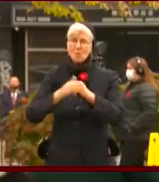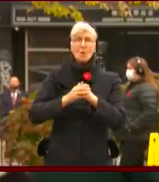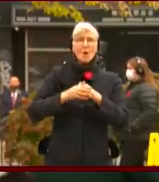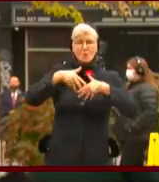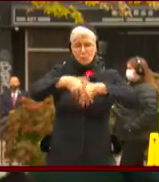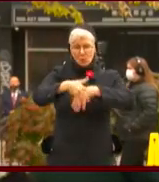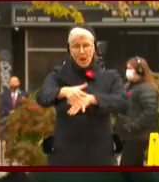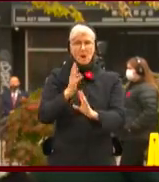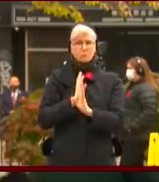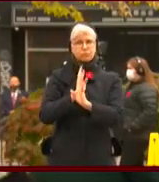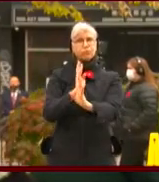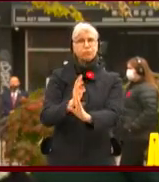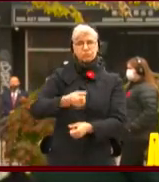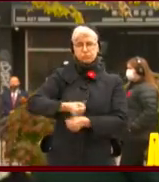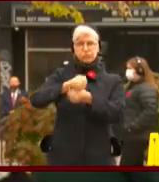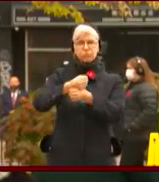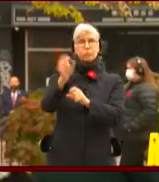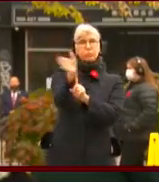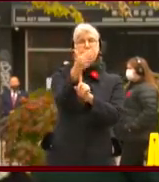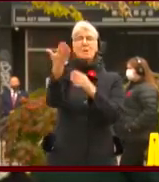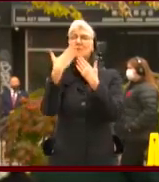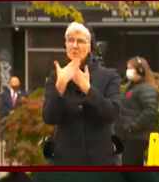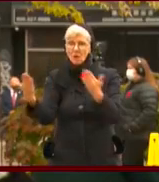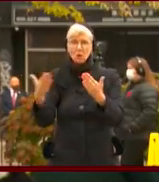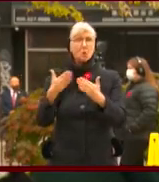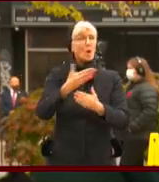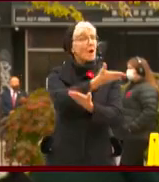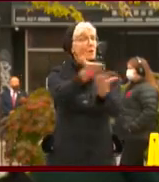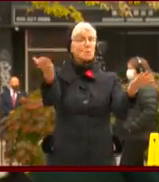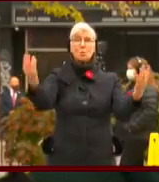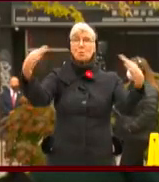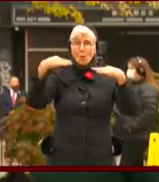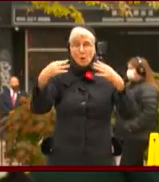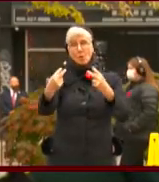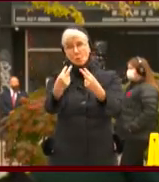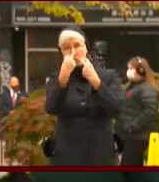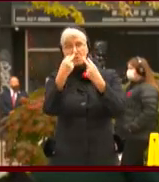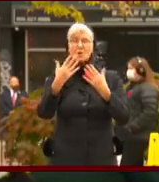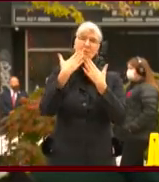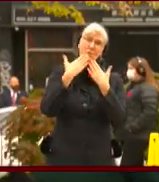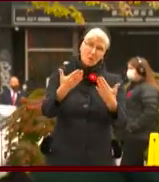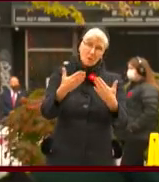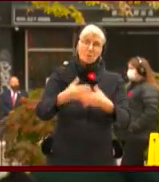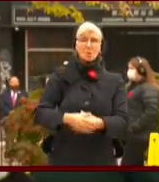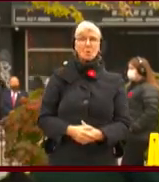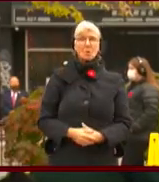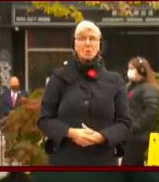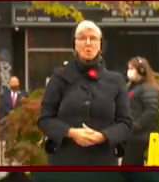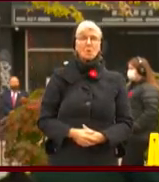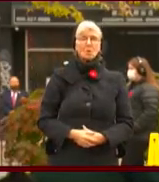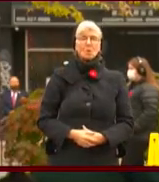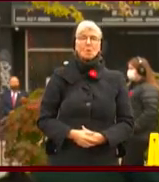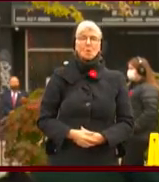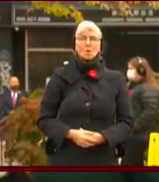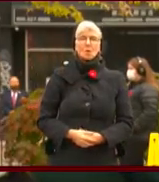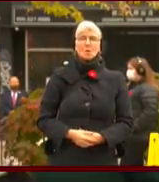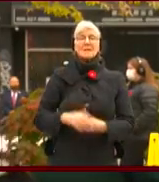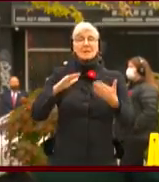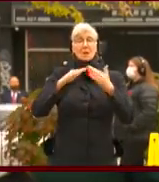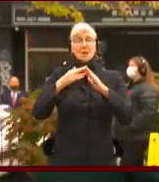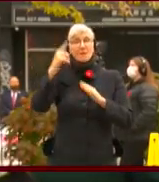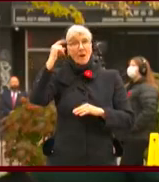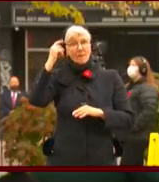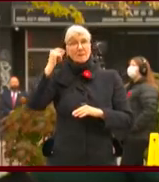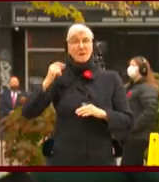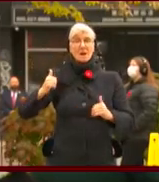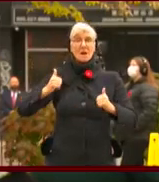participants, and all citizens who joined us today to remember. And of course, we couldn't do this without the City of Hamilton